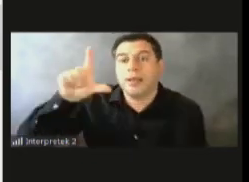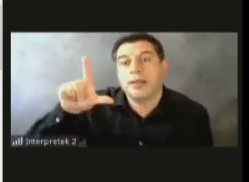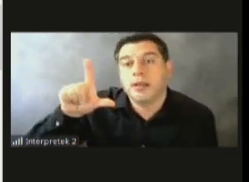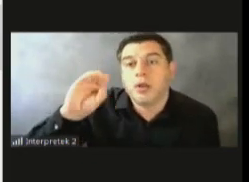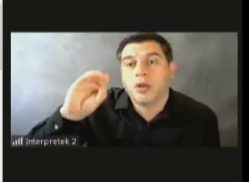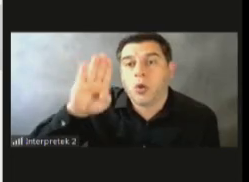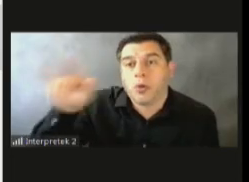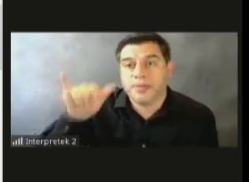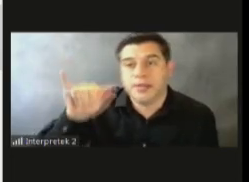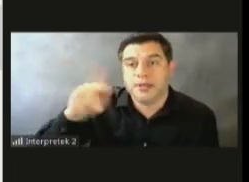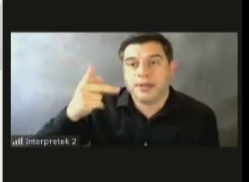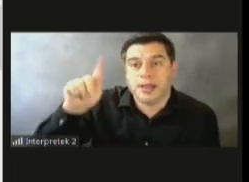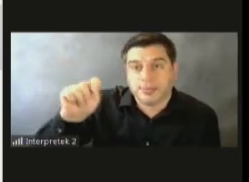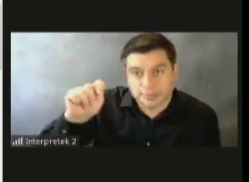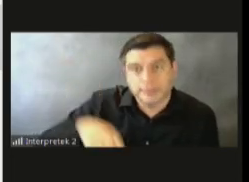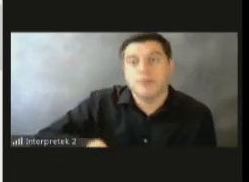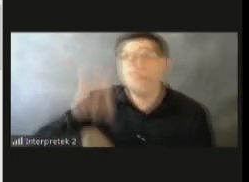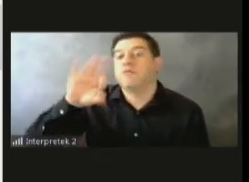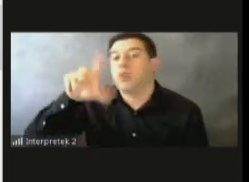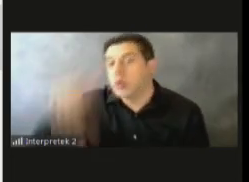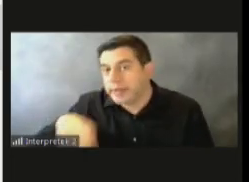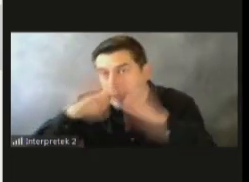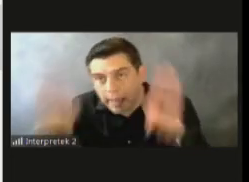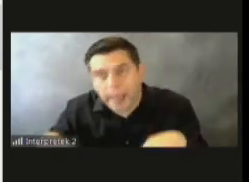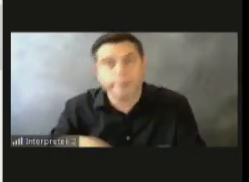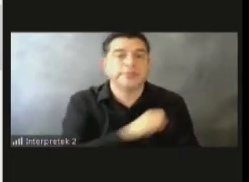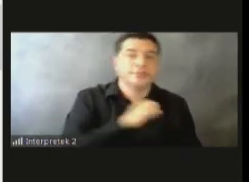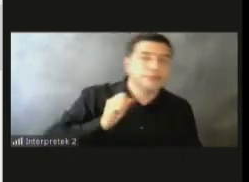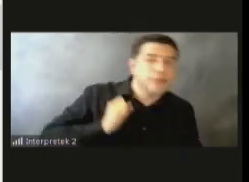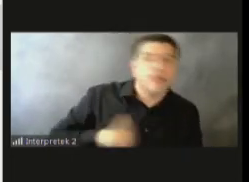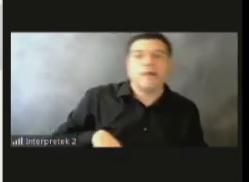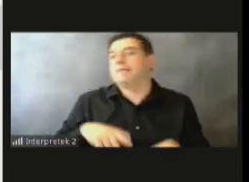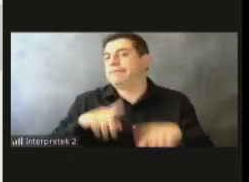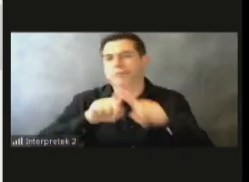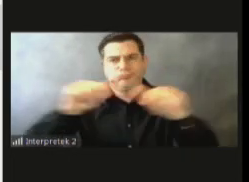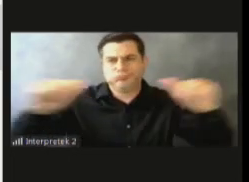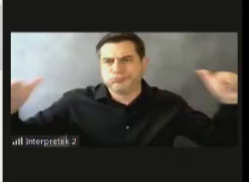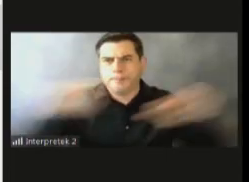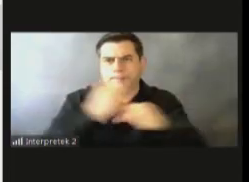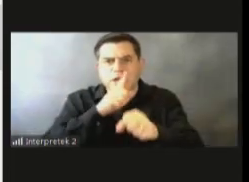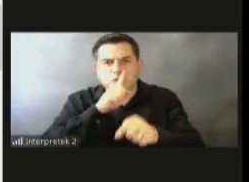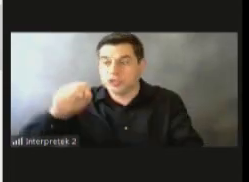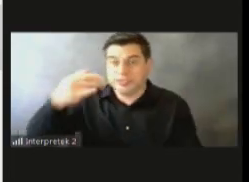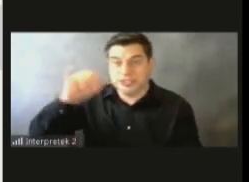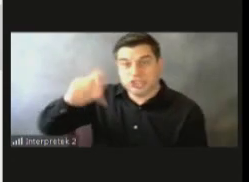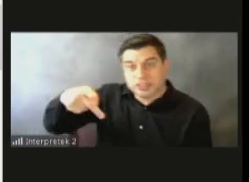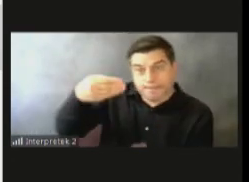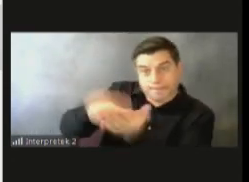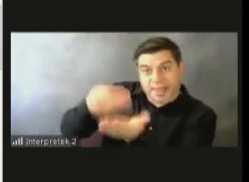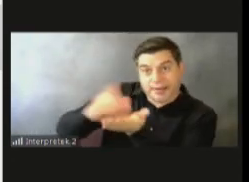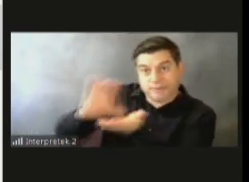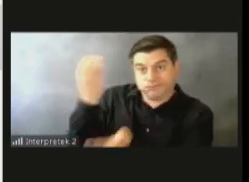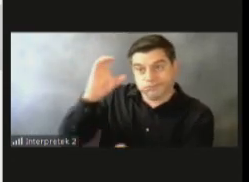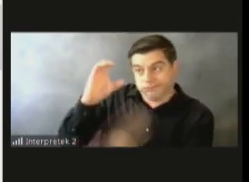Florida Senate representatives to ensure that the SHIP funds are fully appropriated for this legislative session.